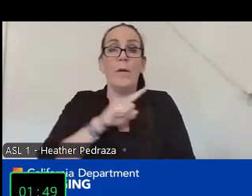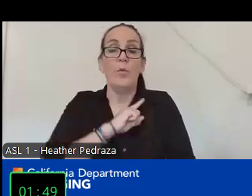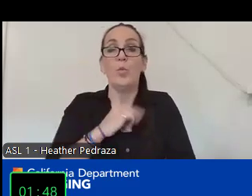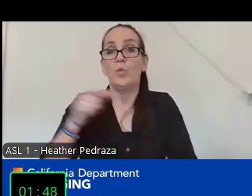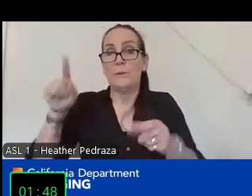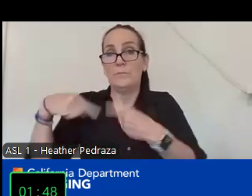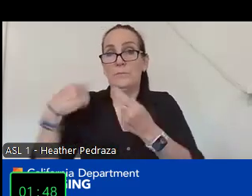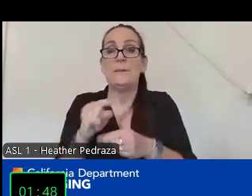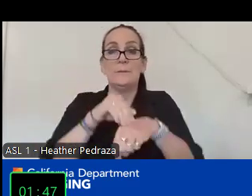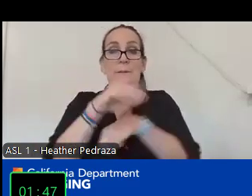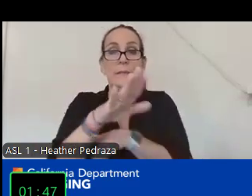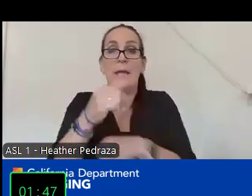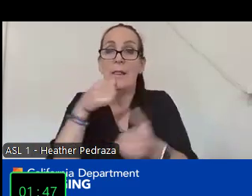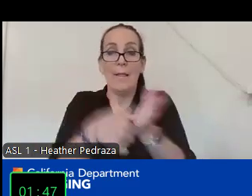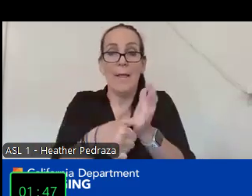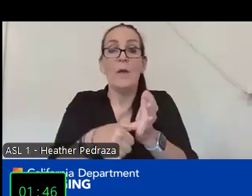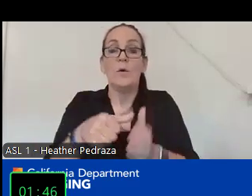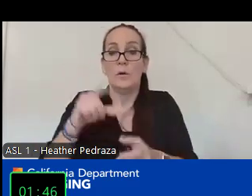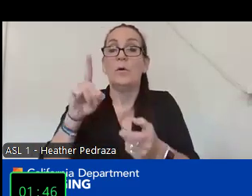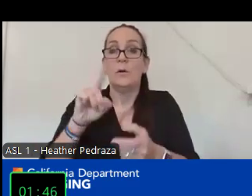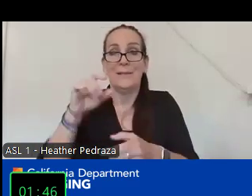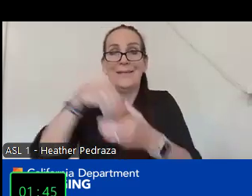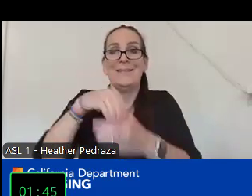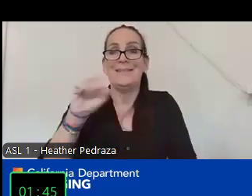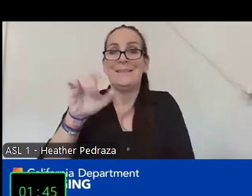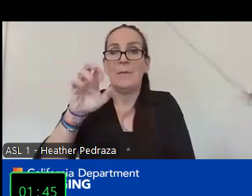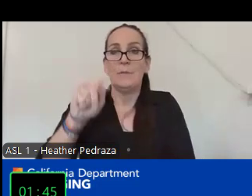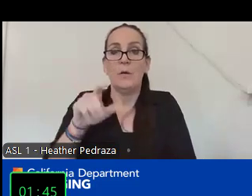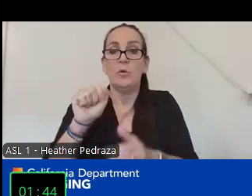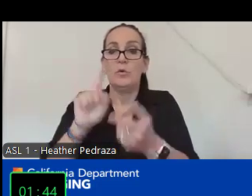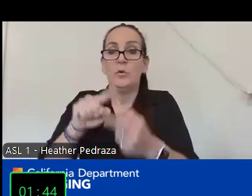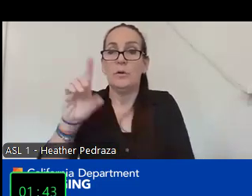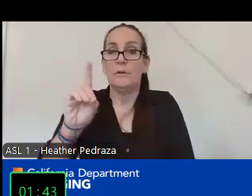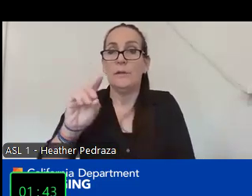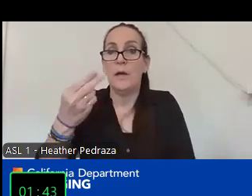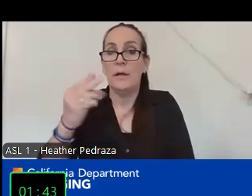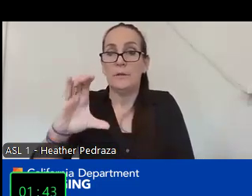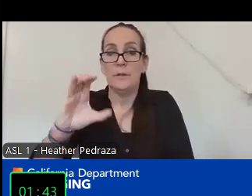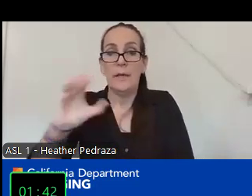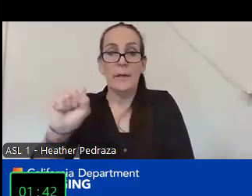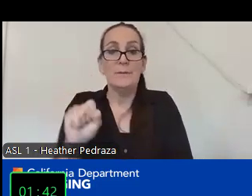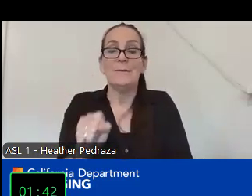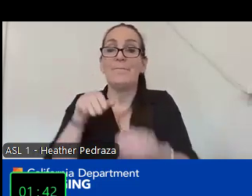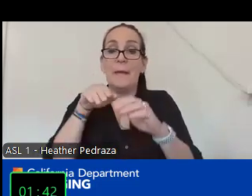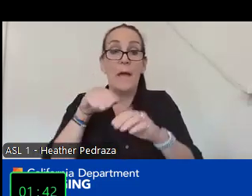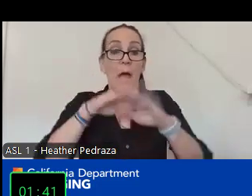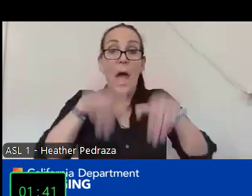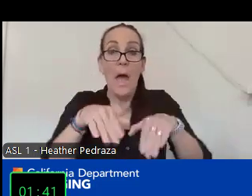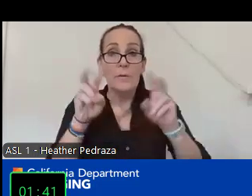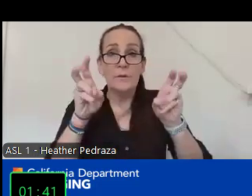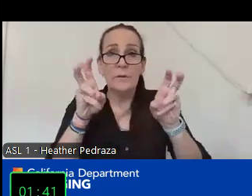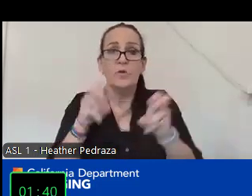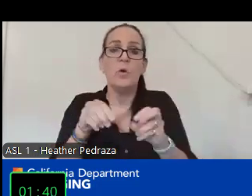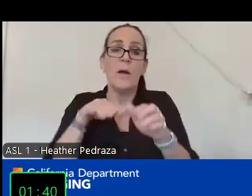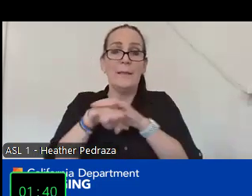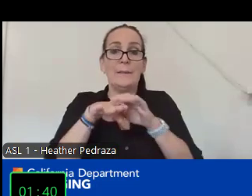in September to DHCS. On the housing issue, accessibility is critically important for people